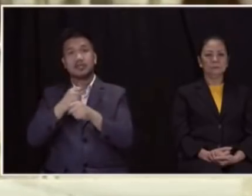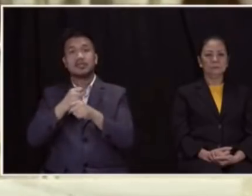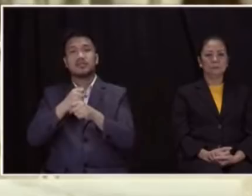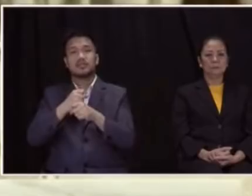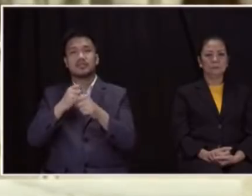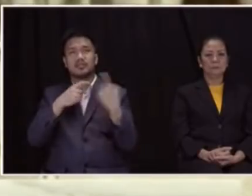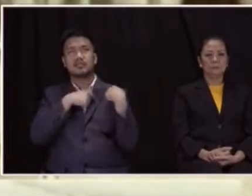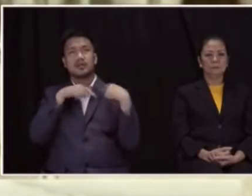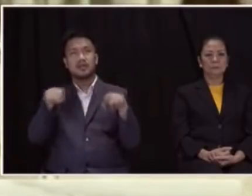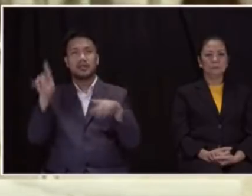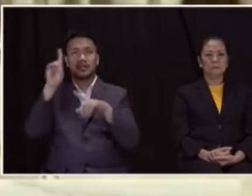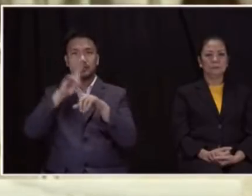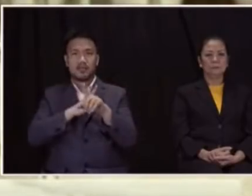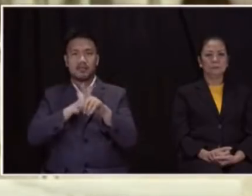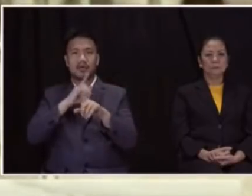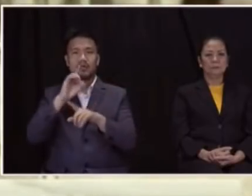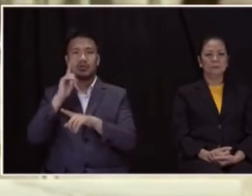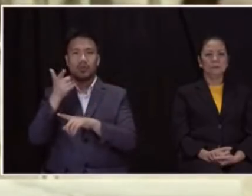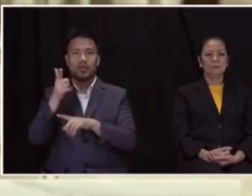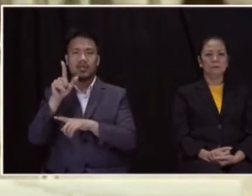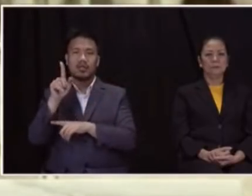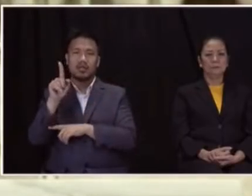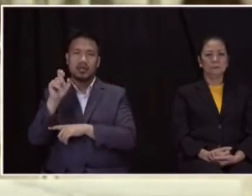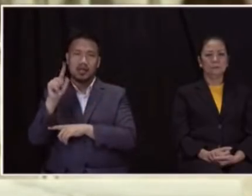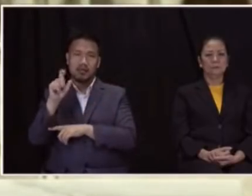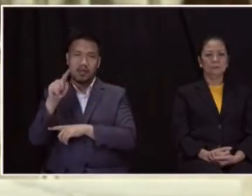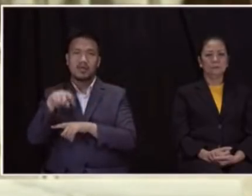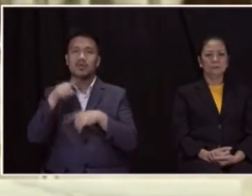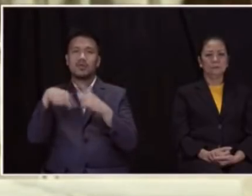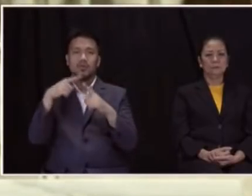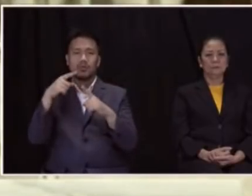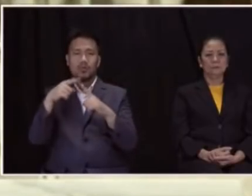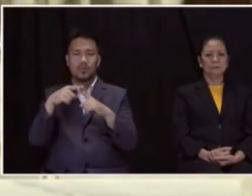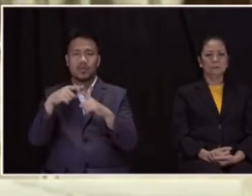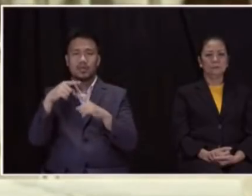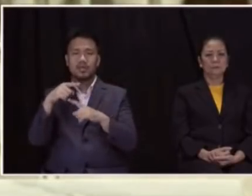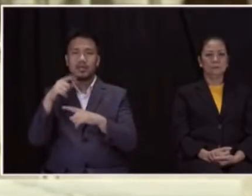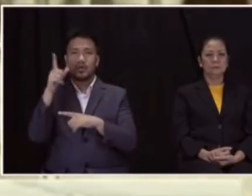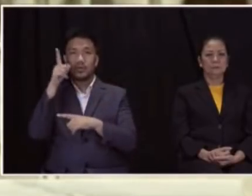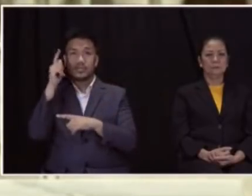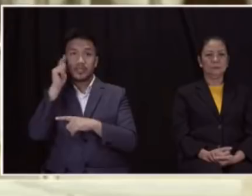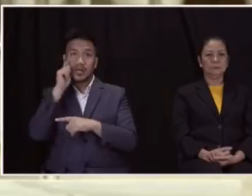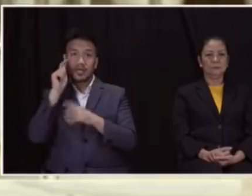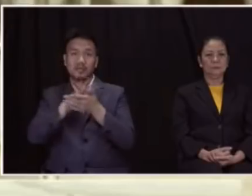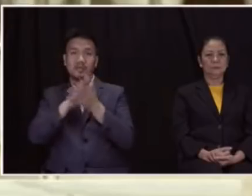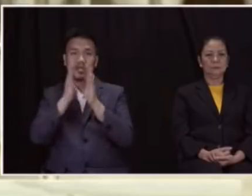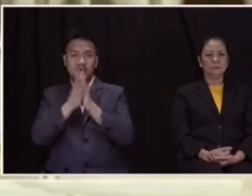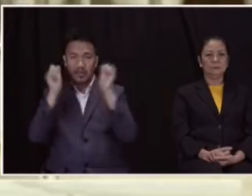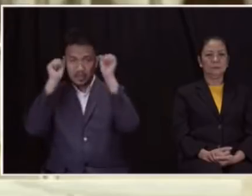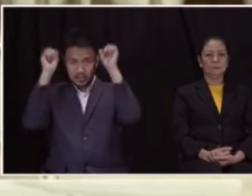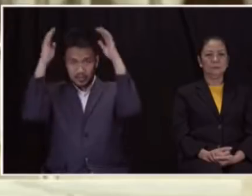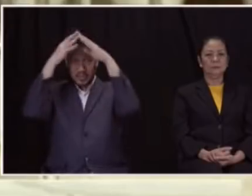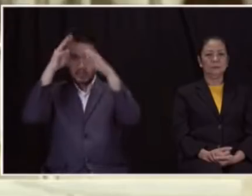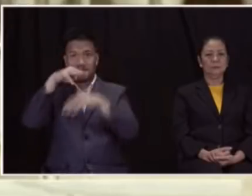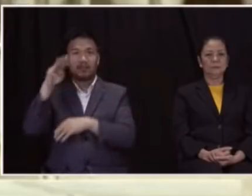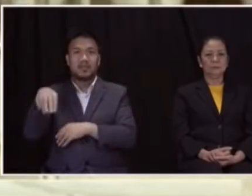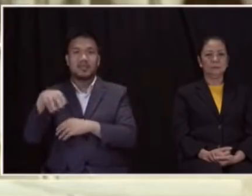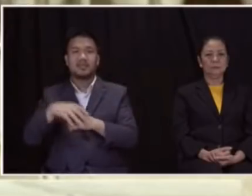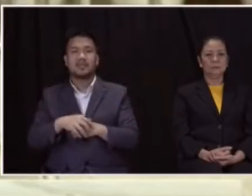in December 2011 when Cardinal Luis Tagle became Archbishop of